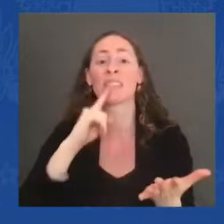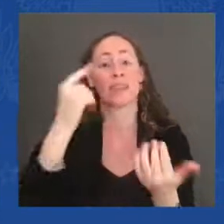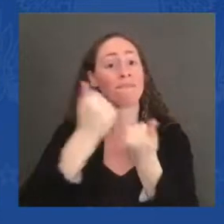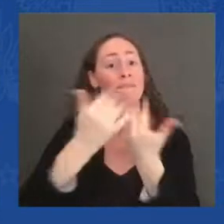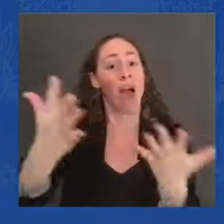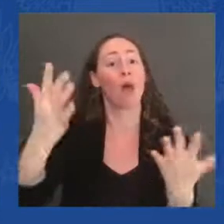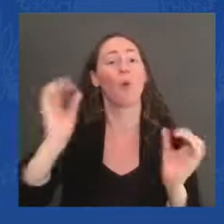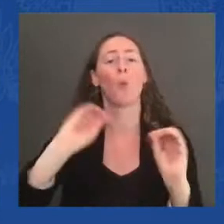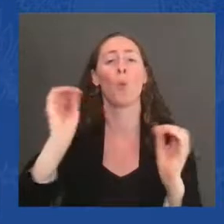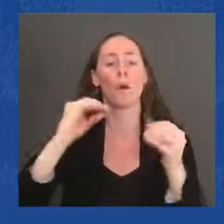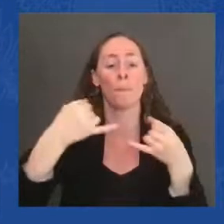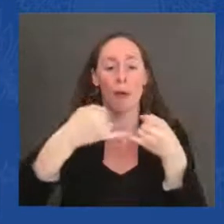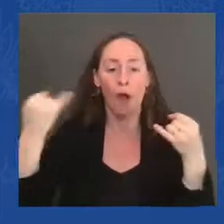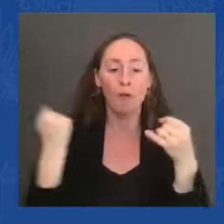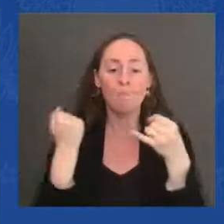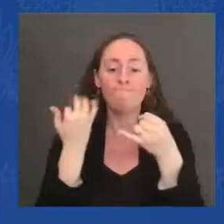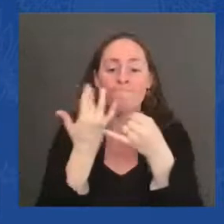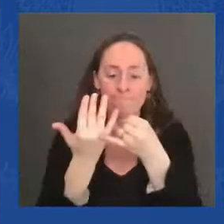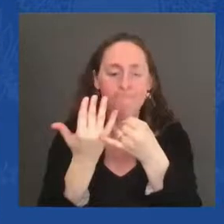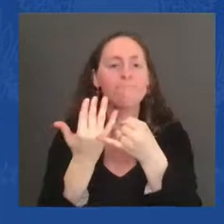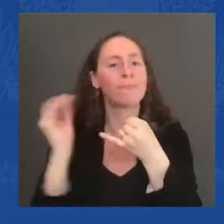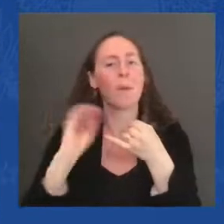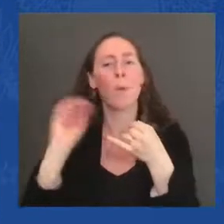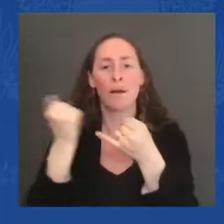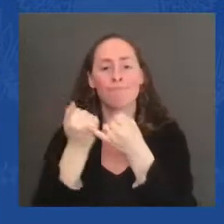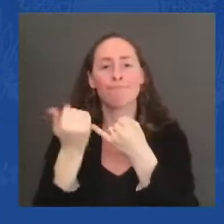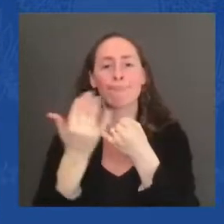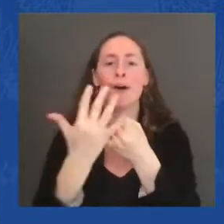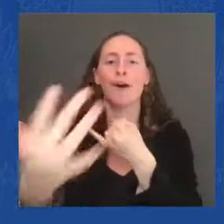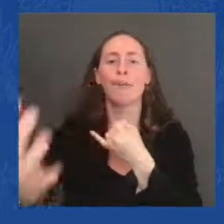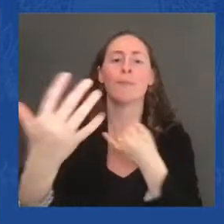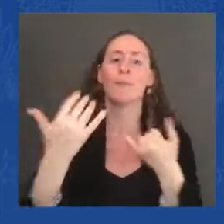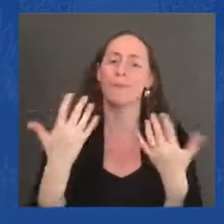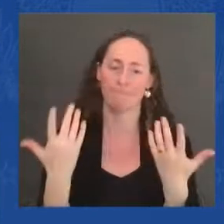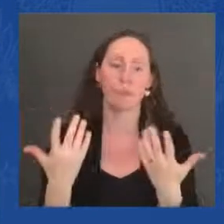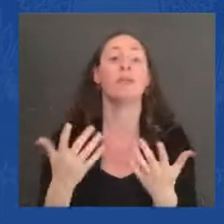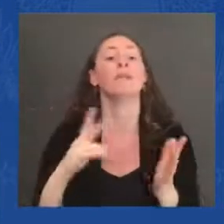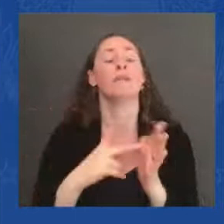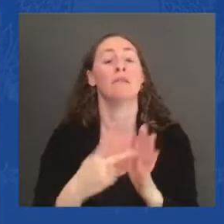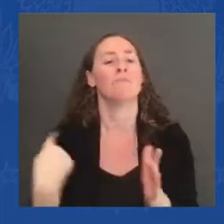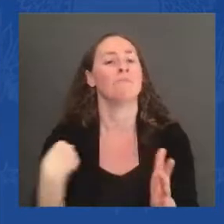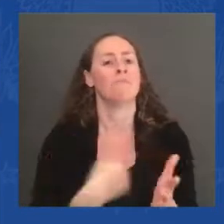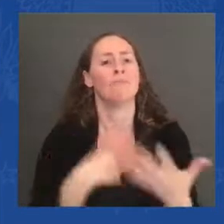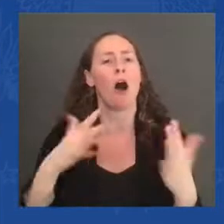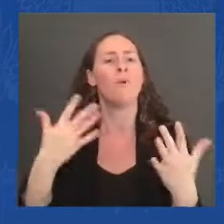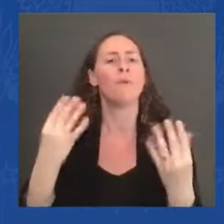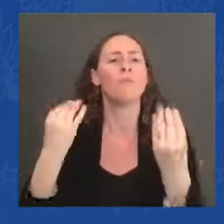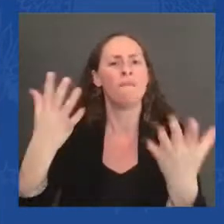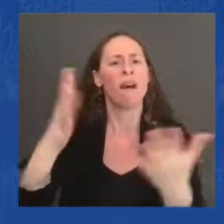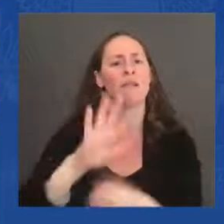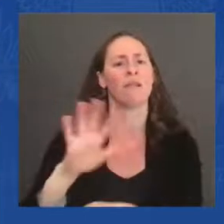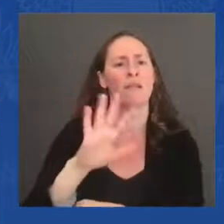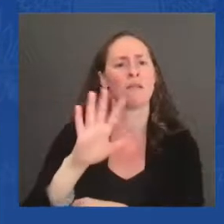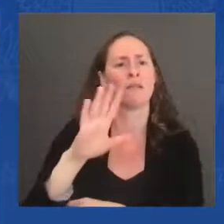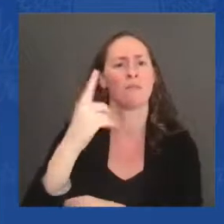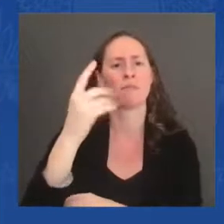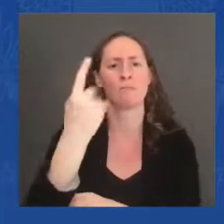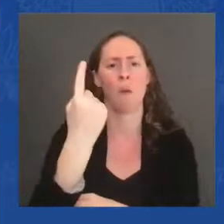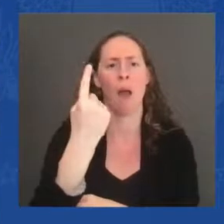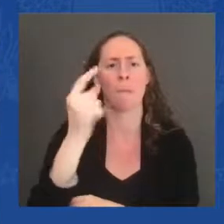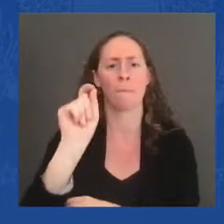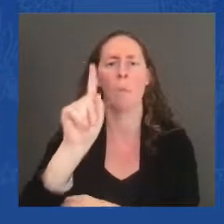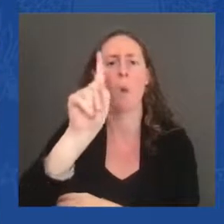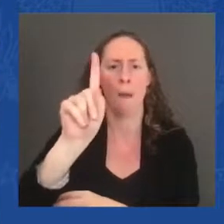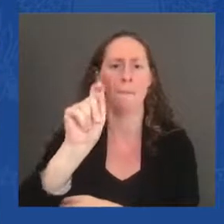acres, and about 1.1 billion of those acres are actually state and privately owned forest lands. And so